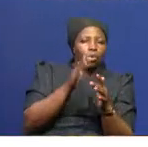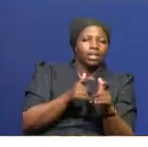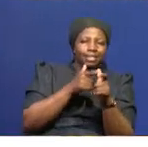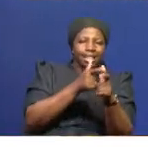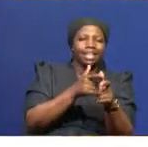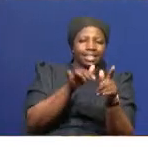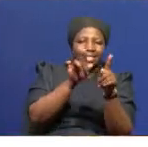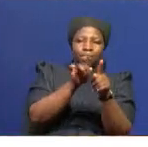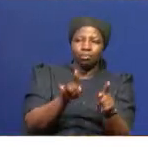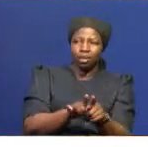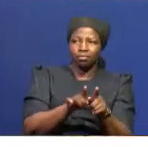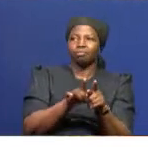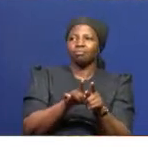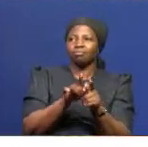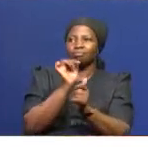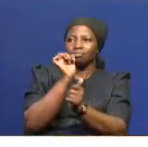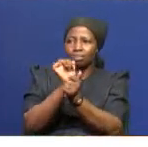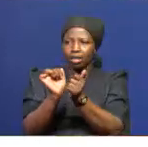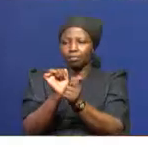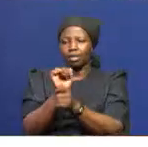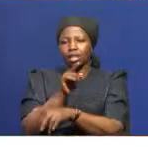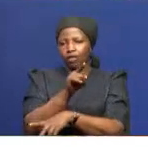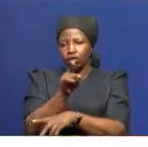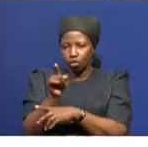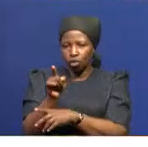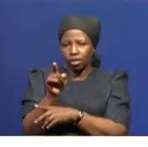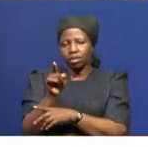sanction of respective police officers.